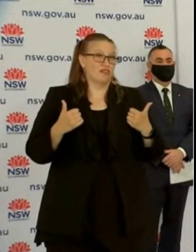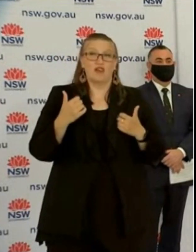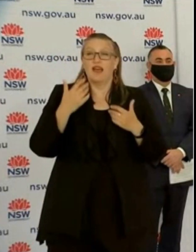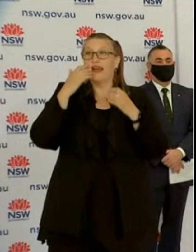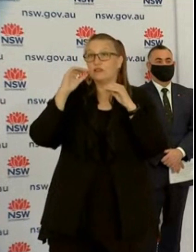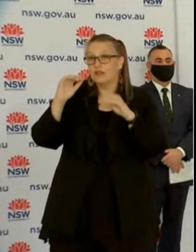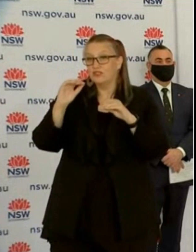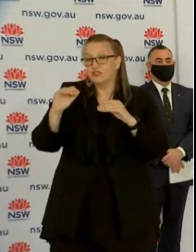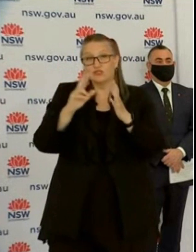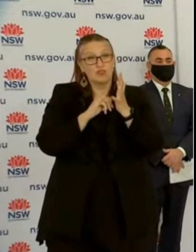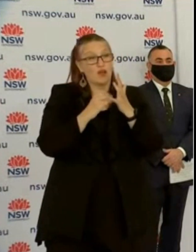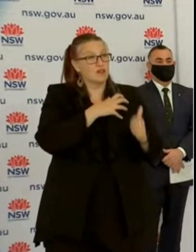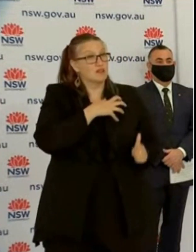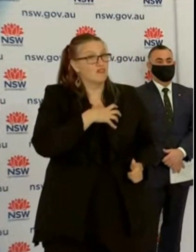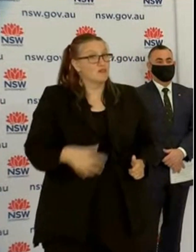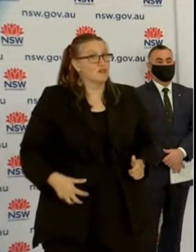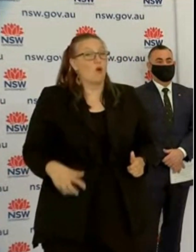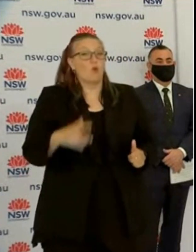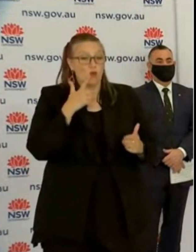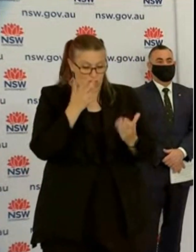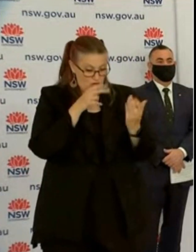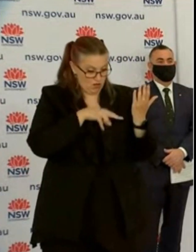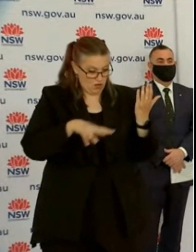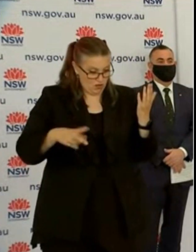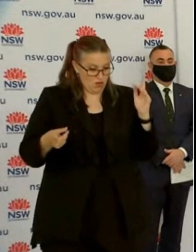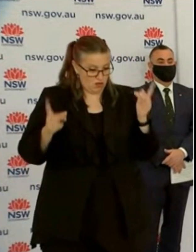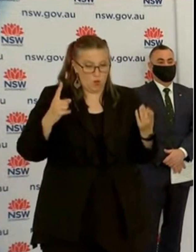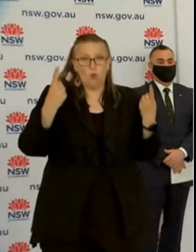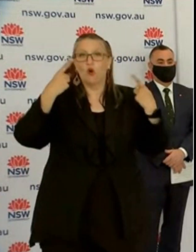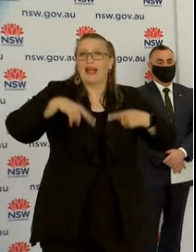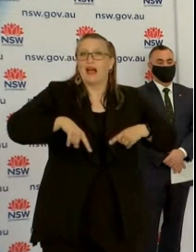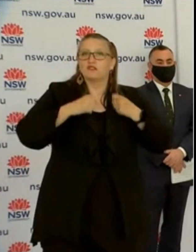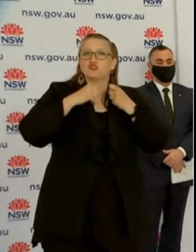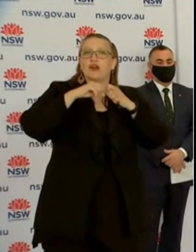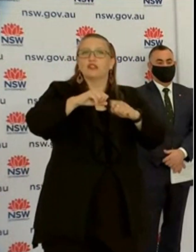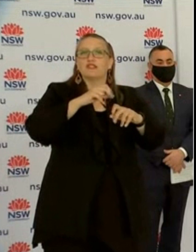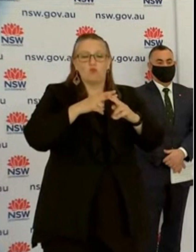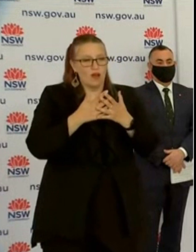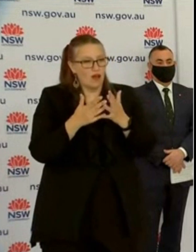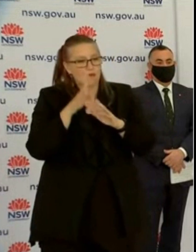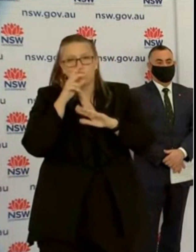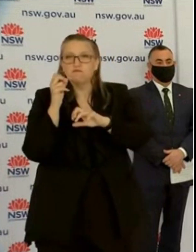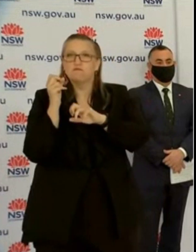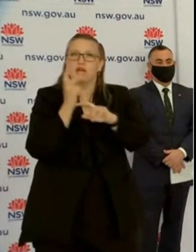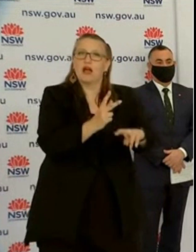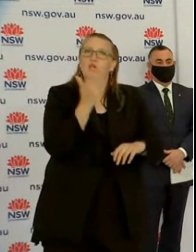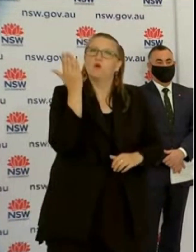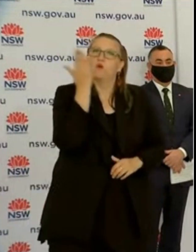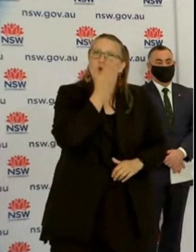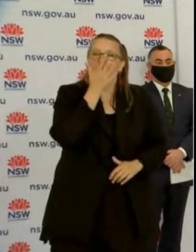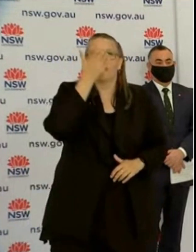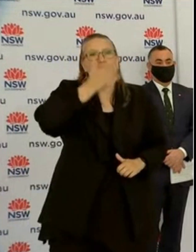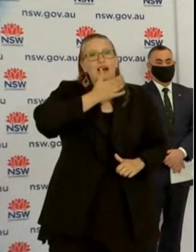Education, the New South Wales Government, in designing their strategies for the return to face-to-face learning in New South